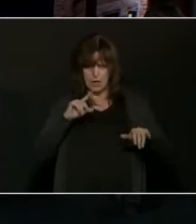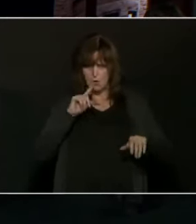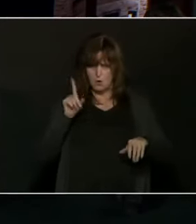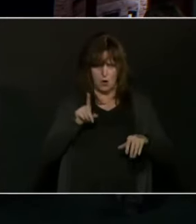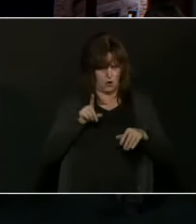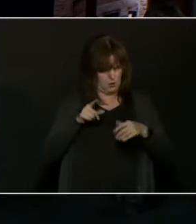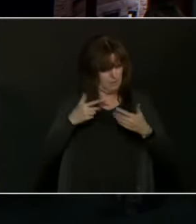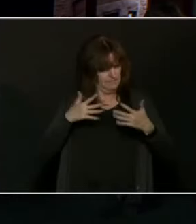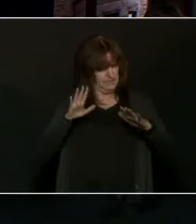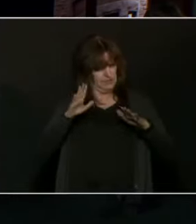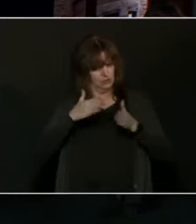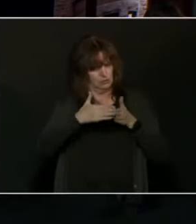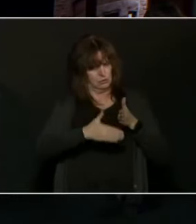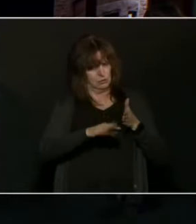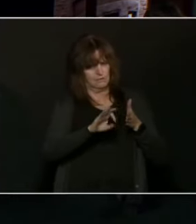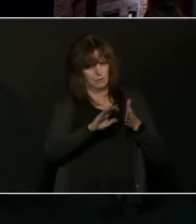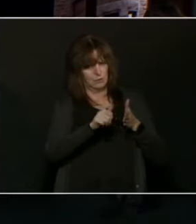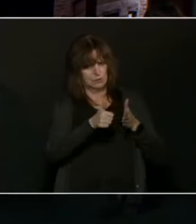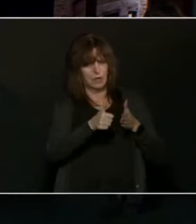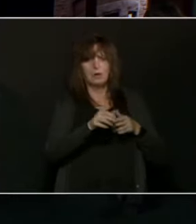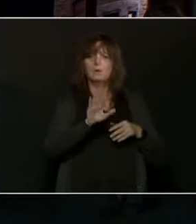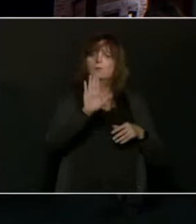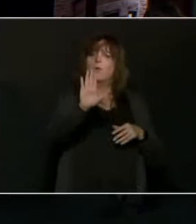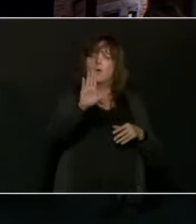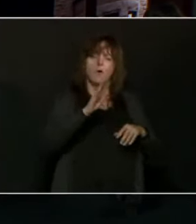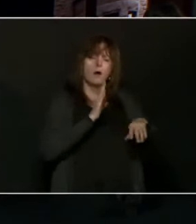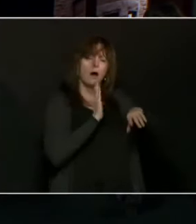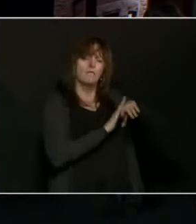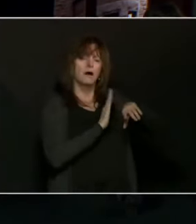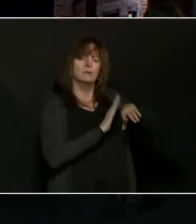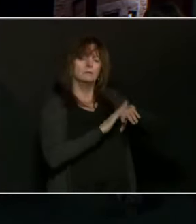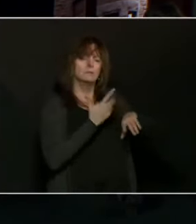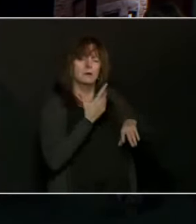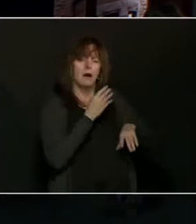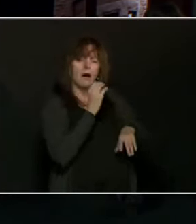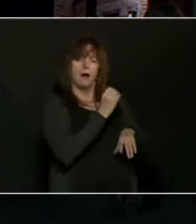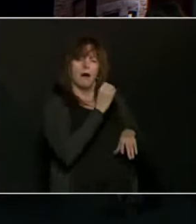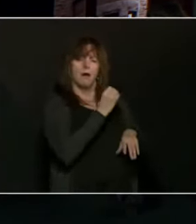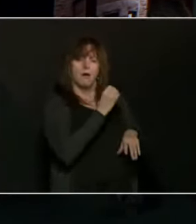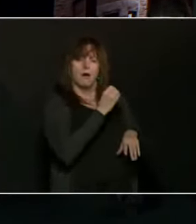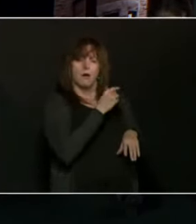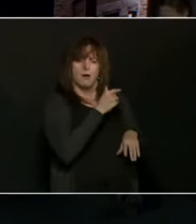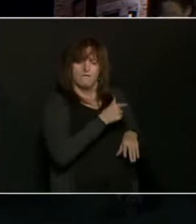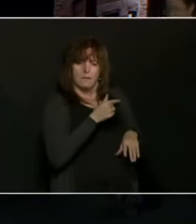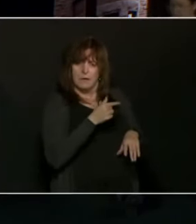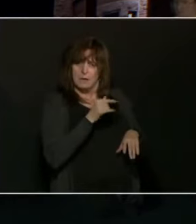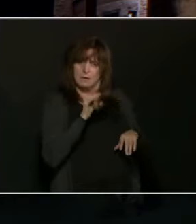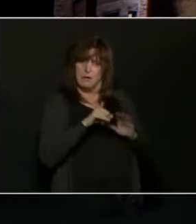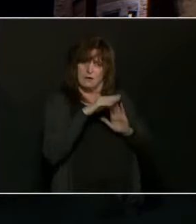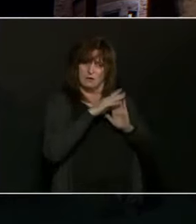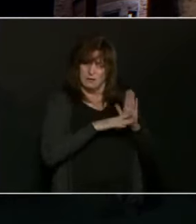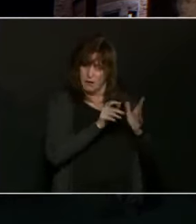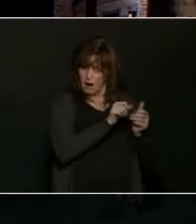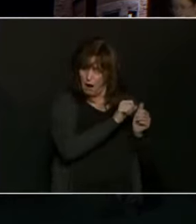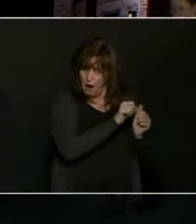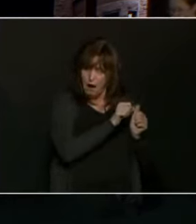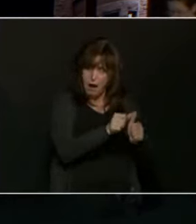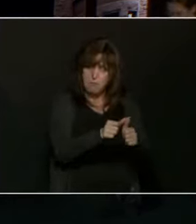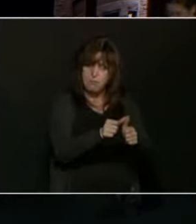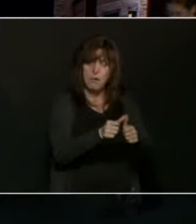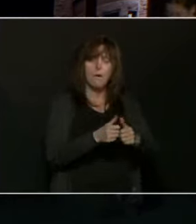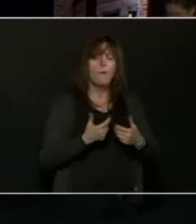to the province? Is it to maintain the current public health restrictions that we have now in order for schools to return, or do you